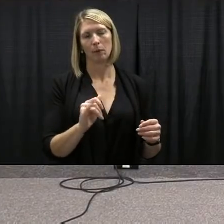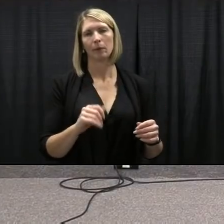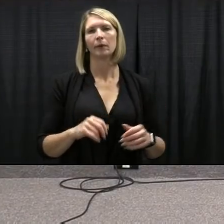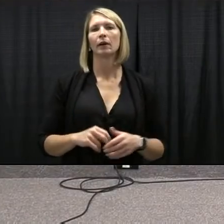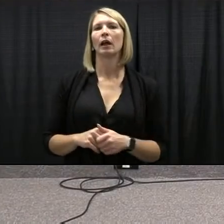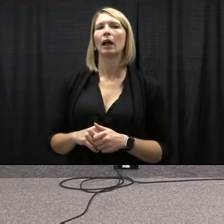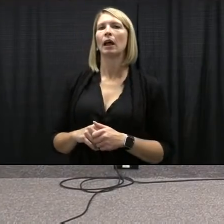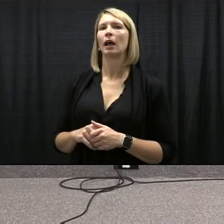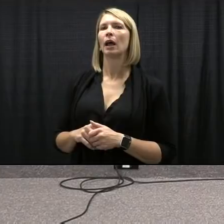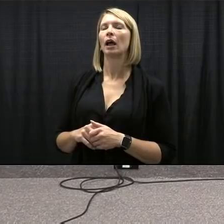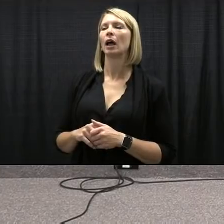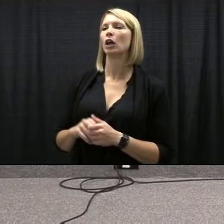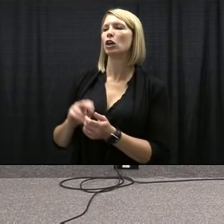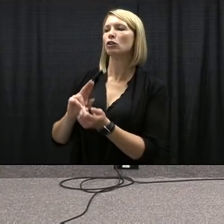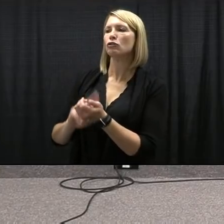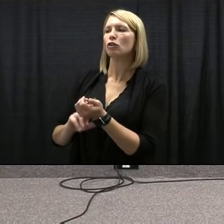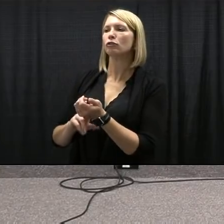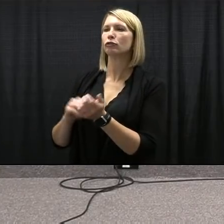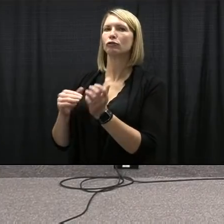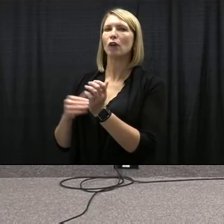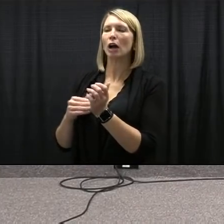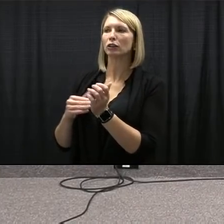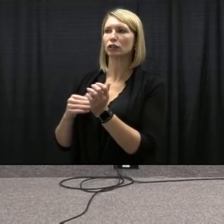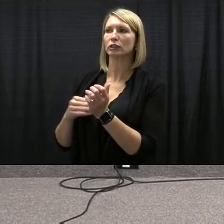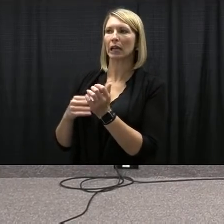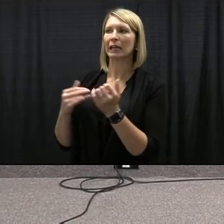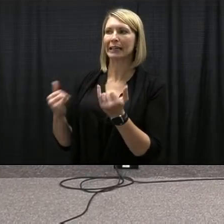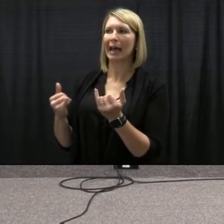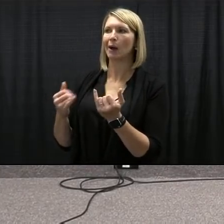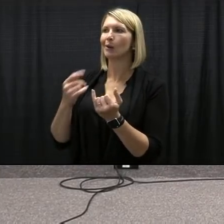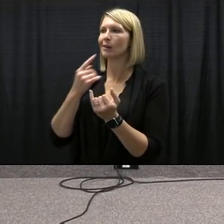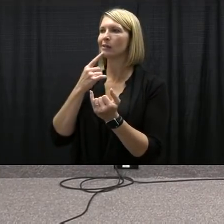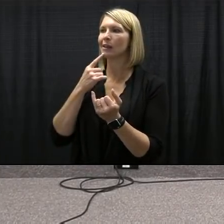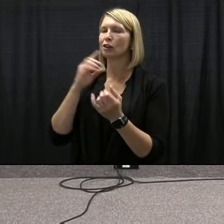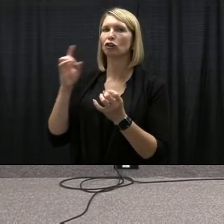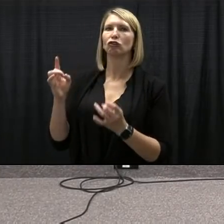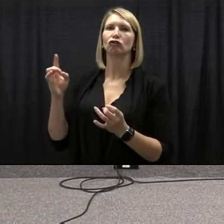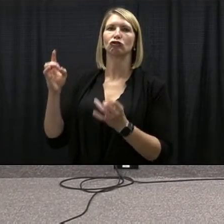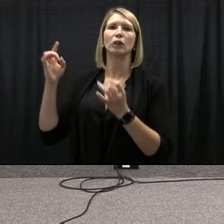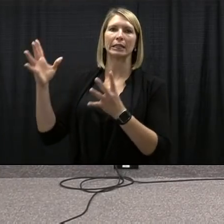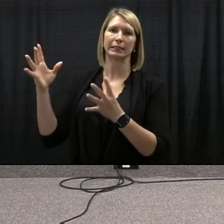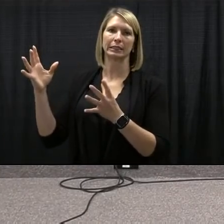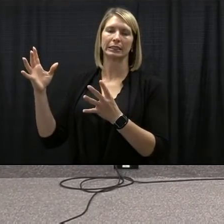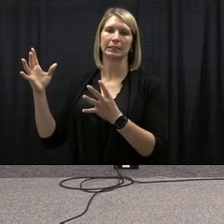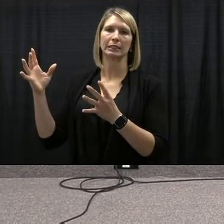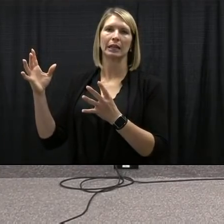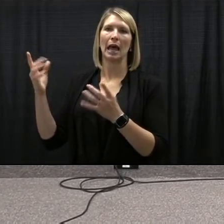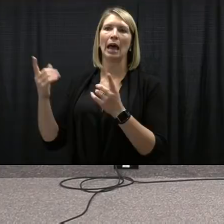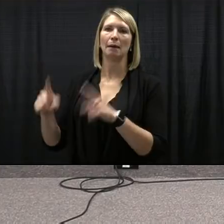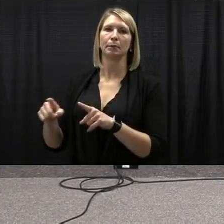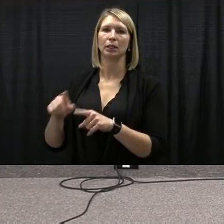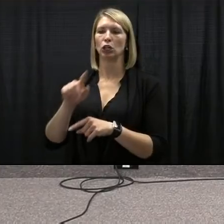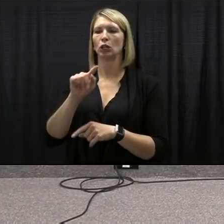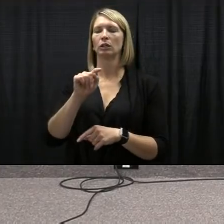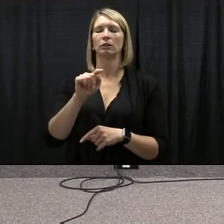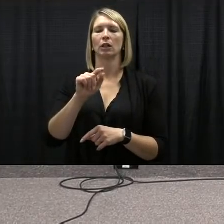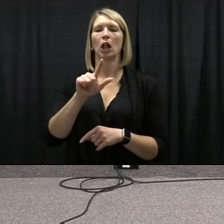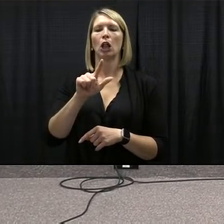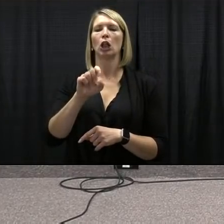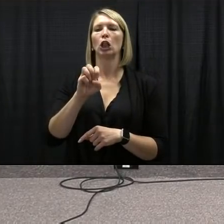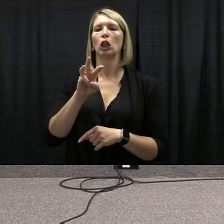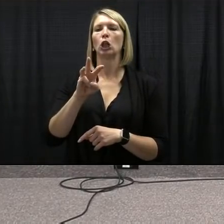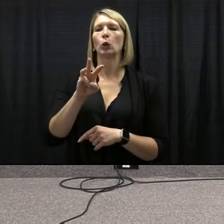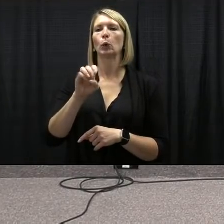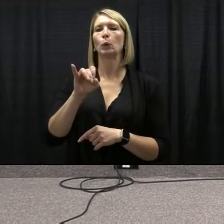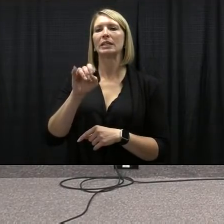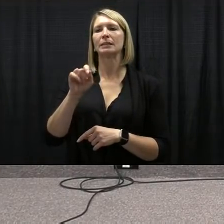professionals refer to what's happening in our province right now, a crisis. Yesterday we saw Twillingate, Lewisport, an